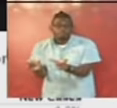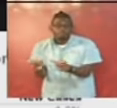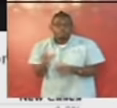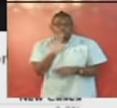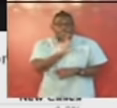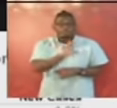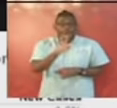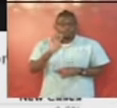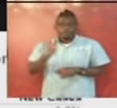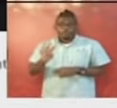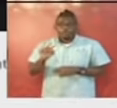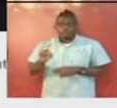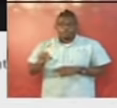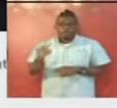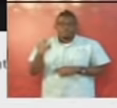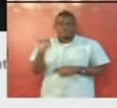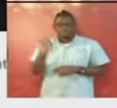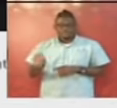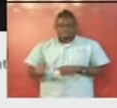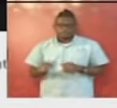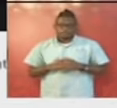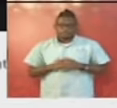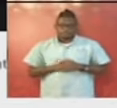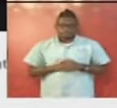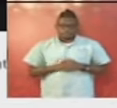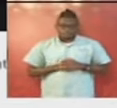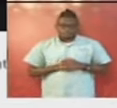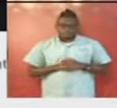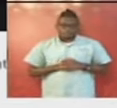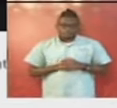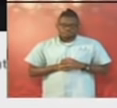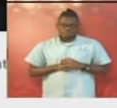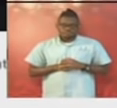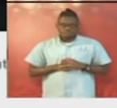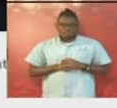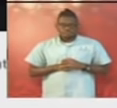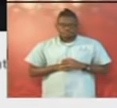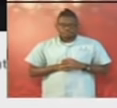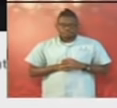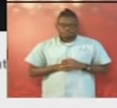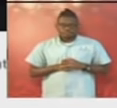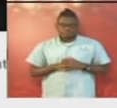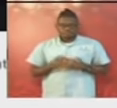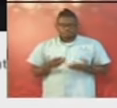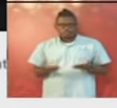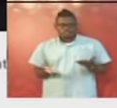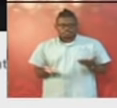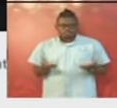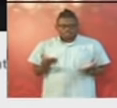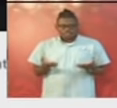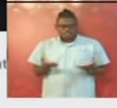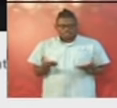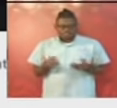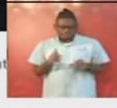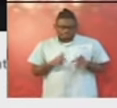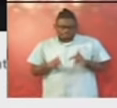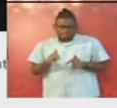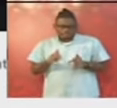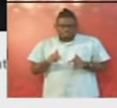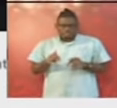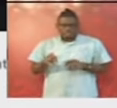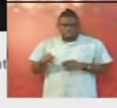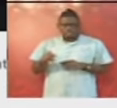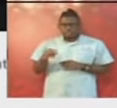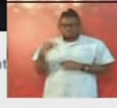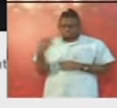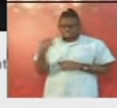54.9%. Next slide. So this gives an average of persons with comorbidities and without. In terms